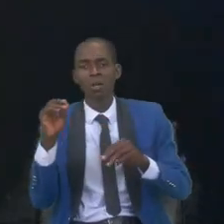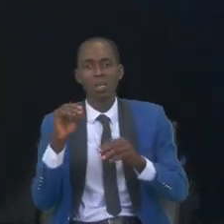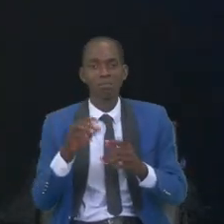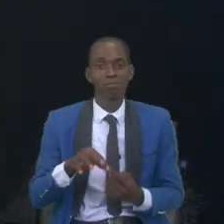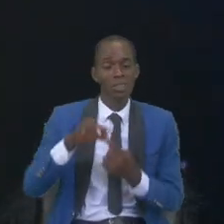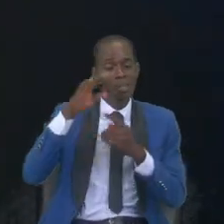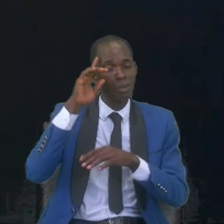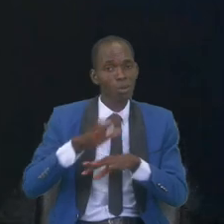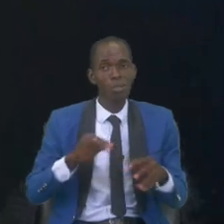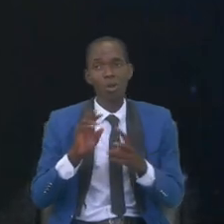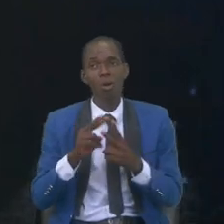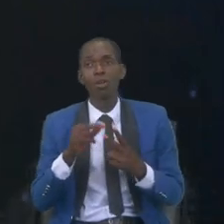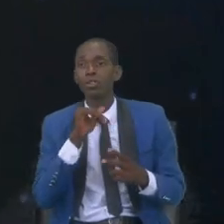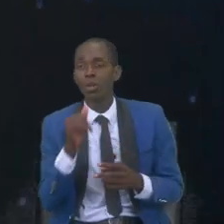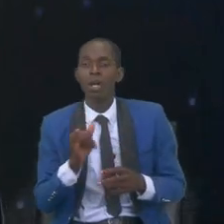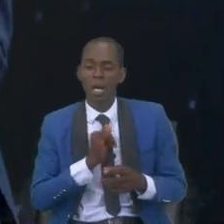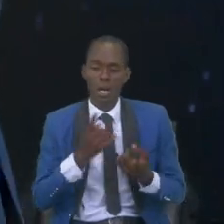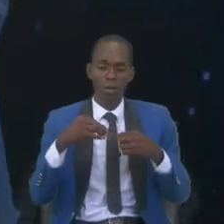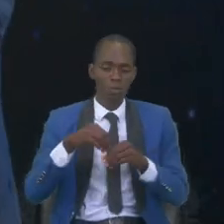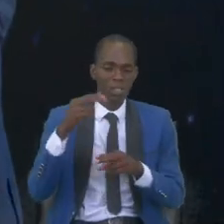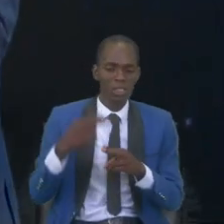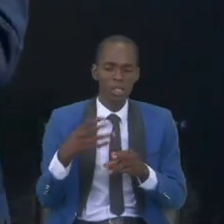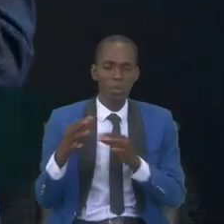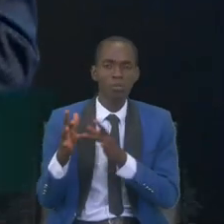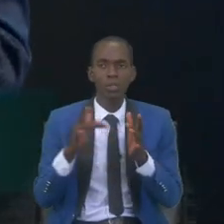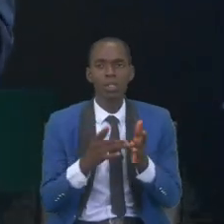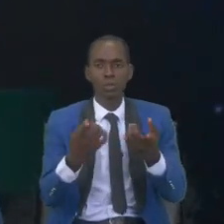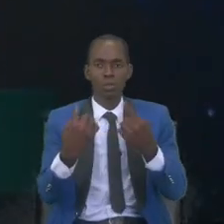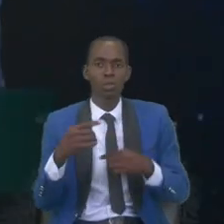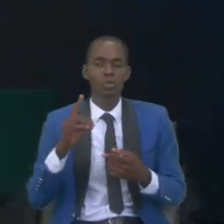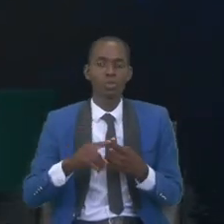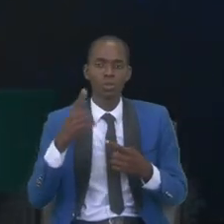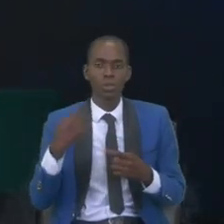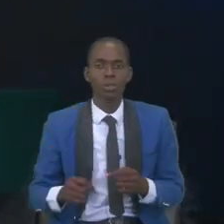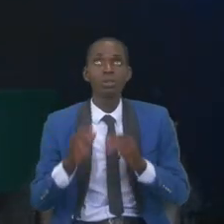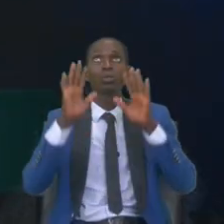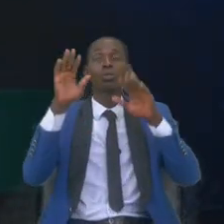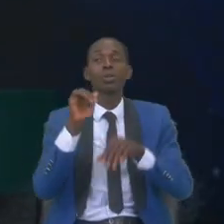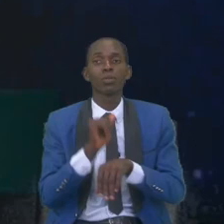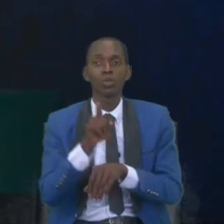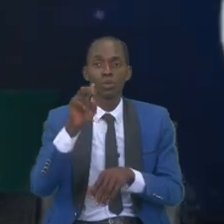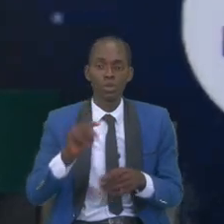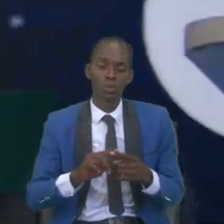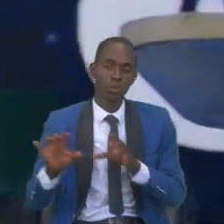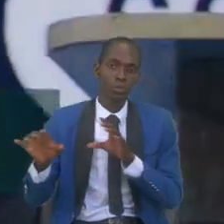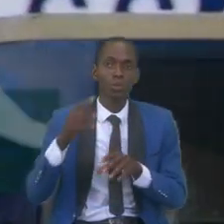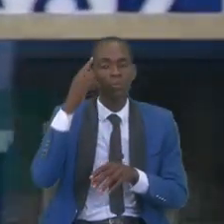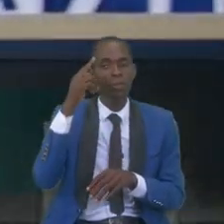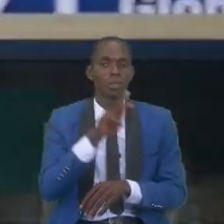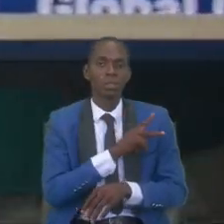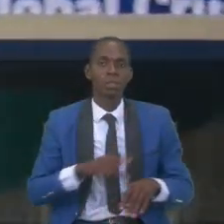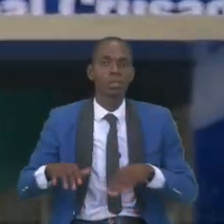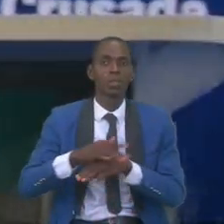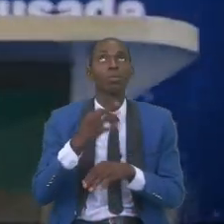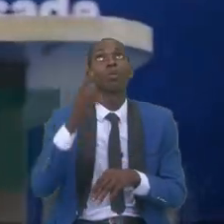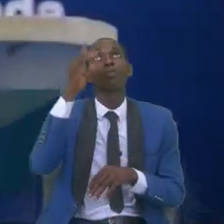the name of Jesus. And then you come into the exploits you ought to do for the kingdom of God. Open your mouth